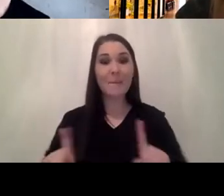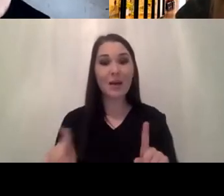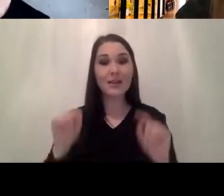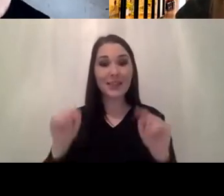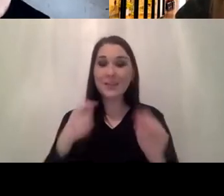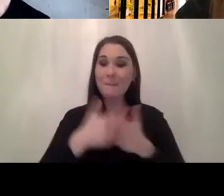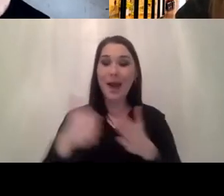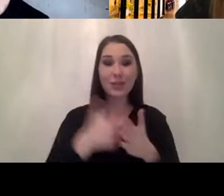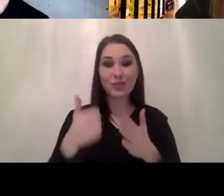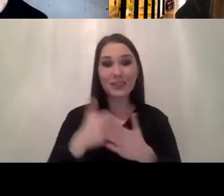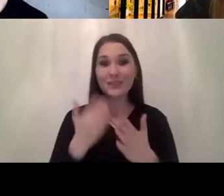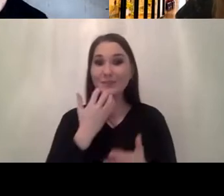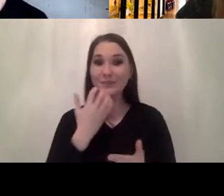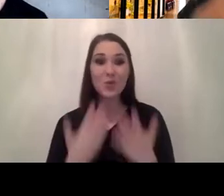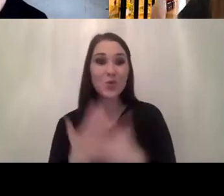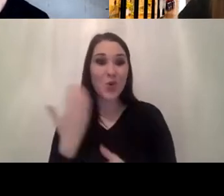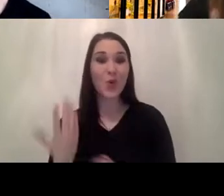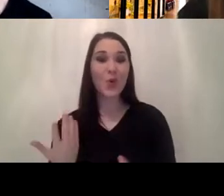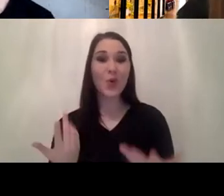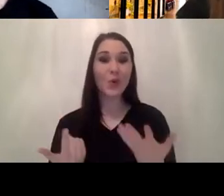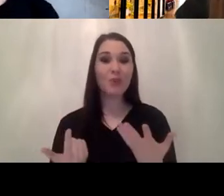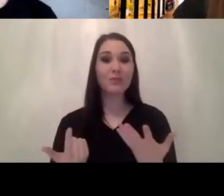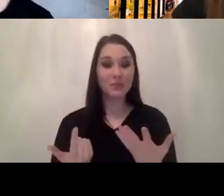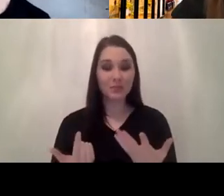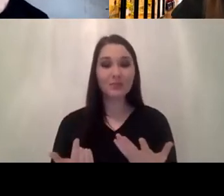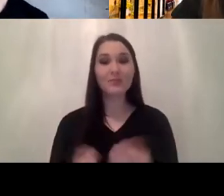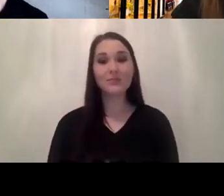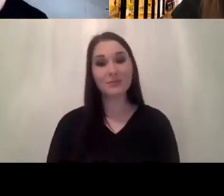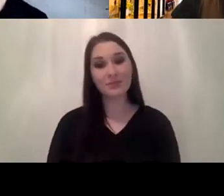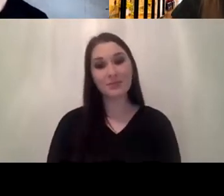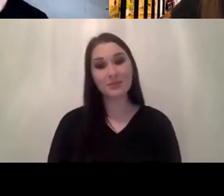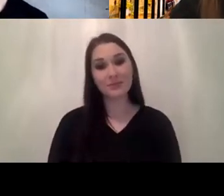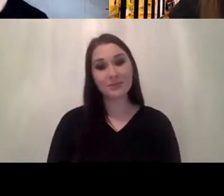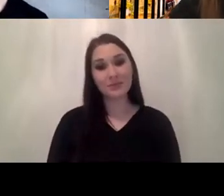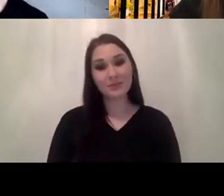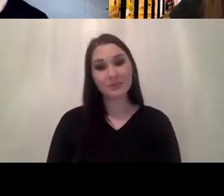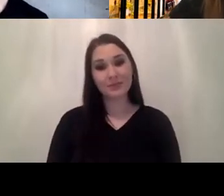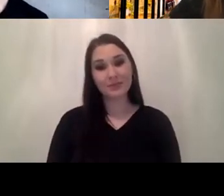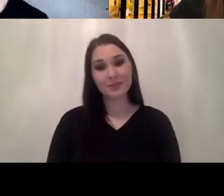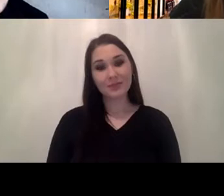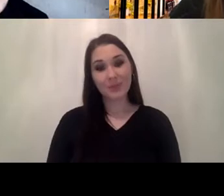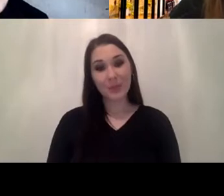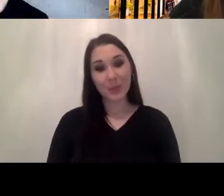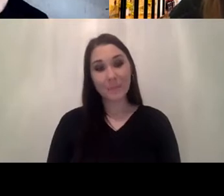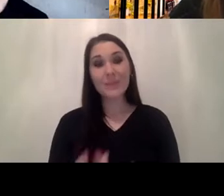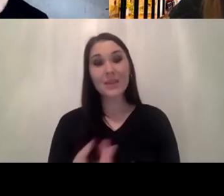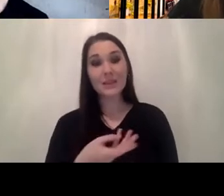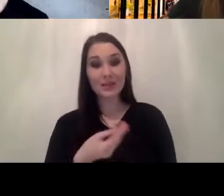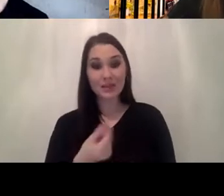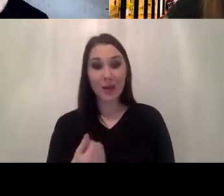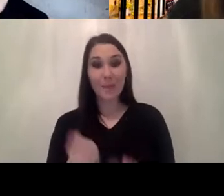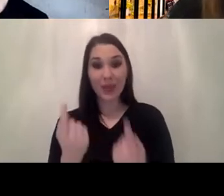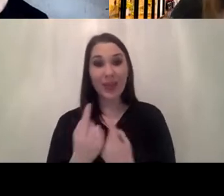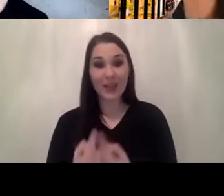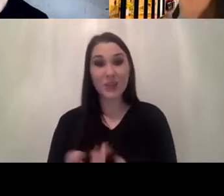patterns and, you know, there are actually ways to integrate people into the team. So these are some of the ones that we learn.